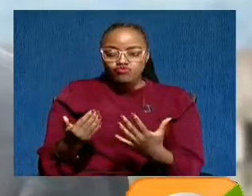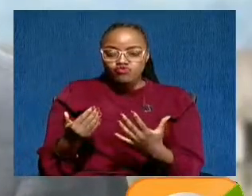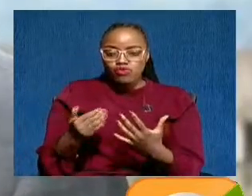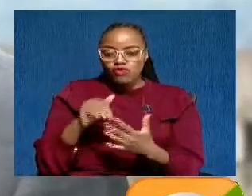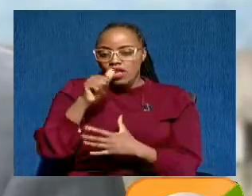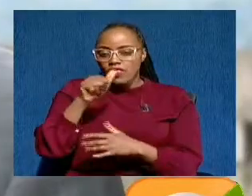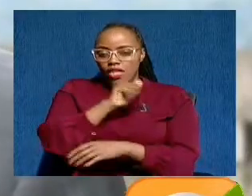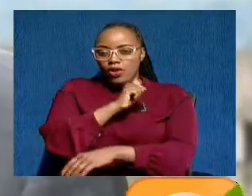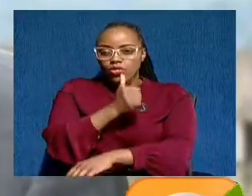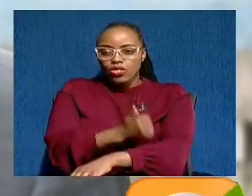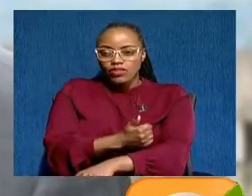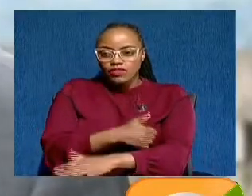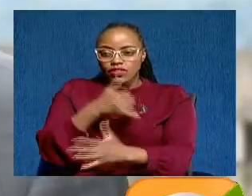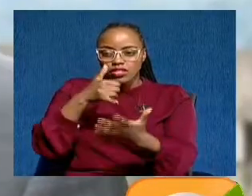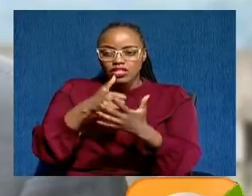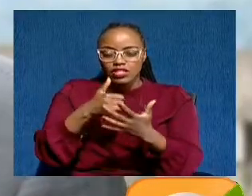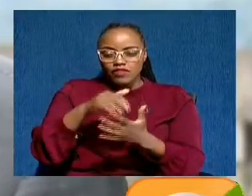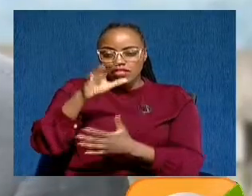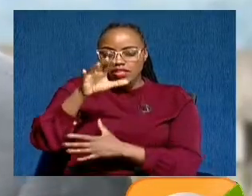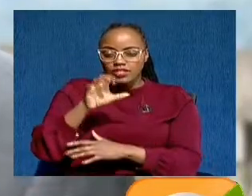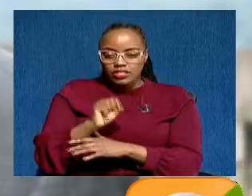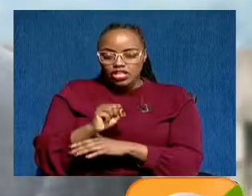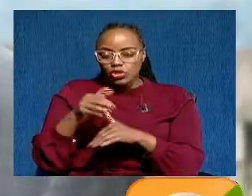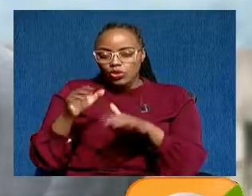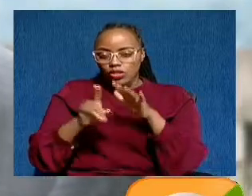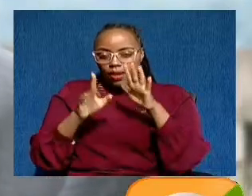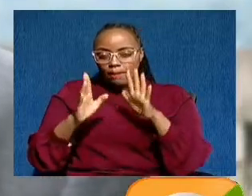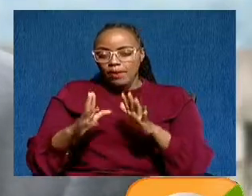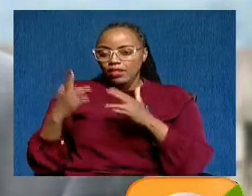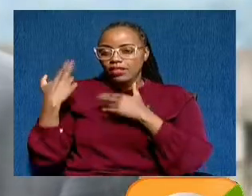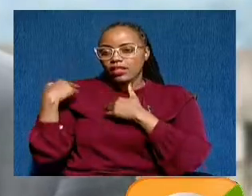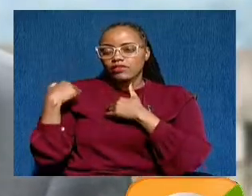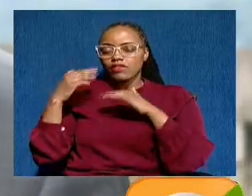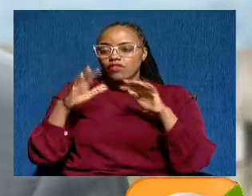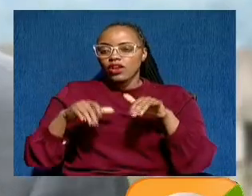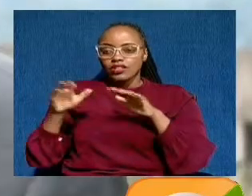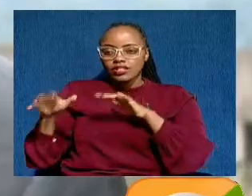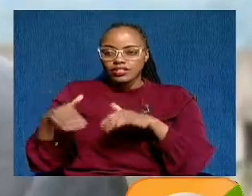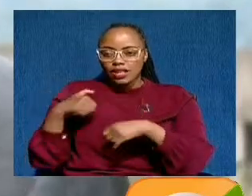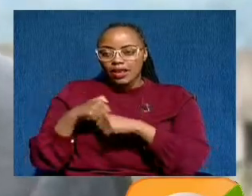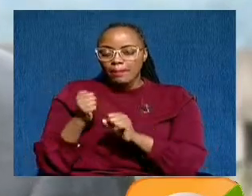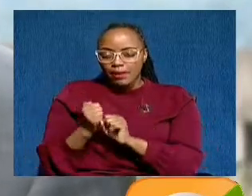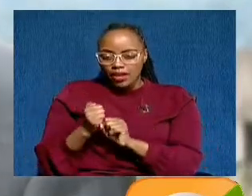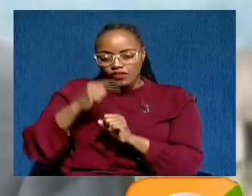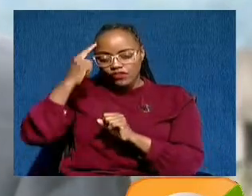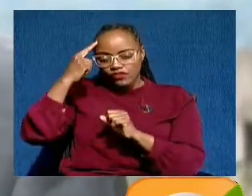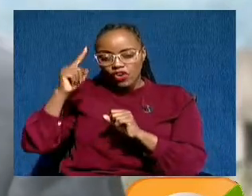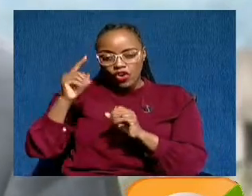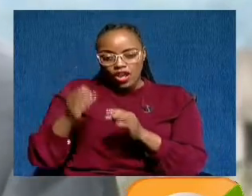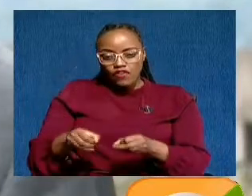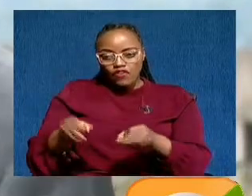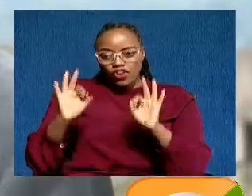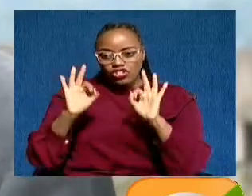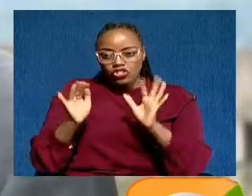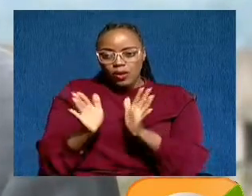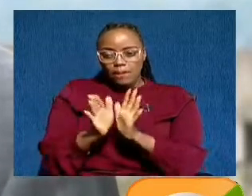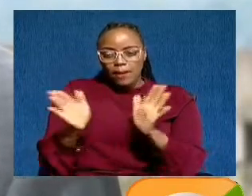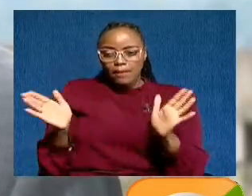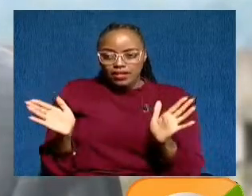other authorities, including the Cabinet Secretary responsible for agriculture, to make a formal